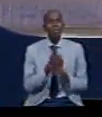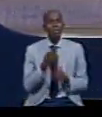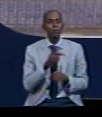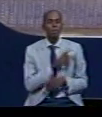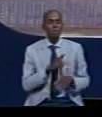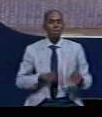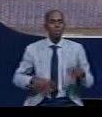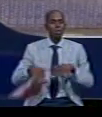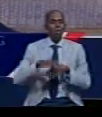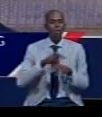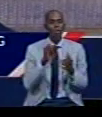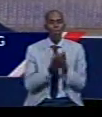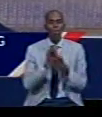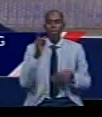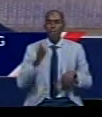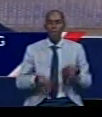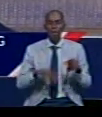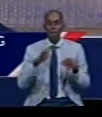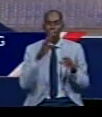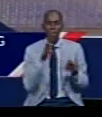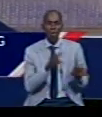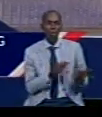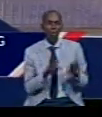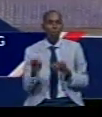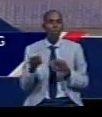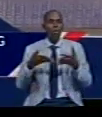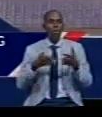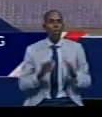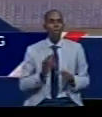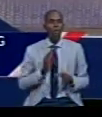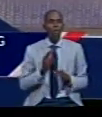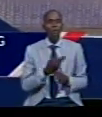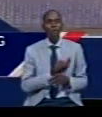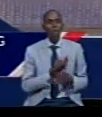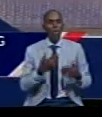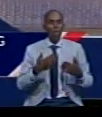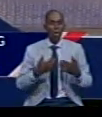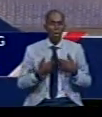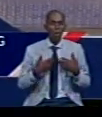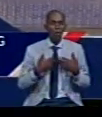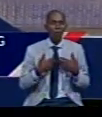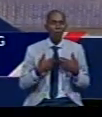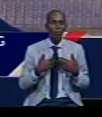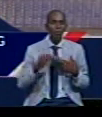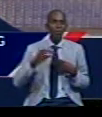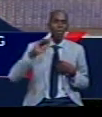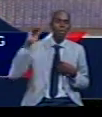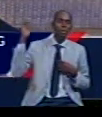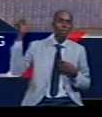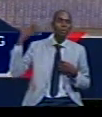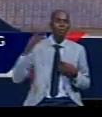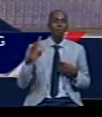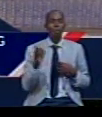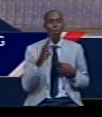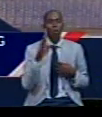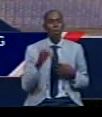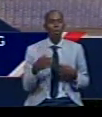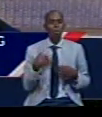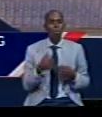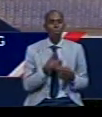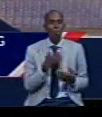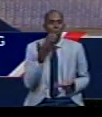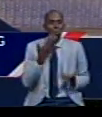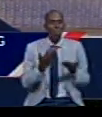which cannot be moved, let us have grace whereby we may